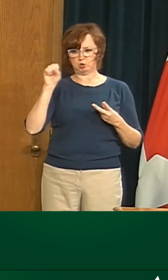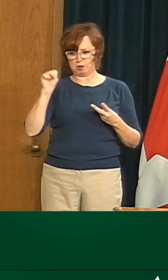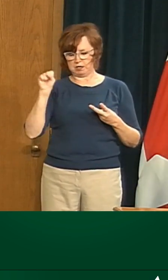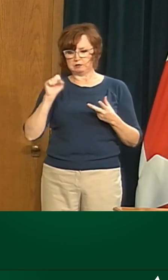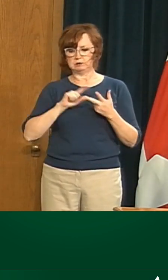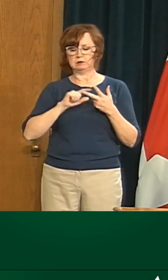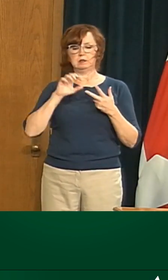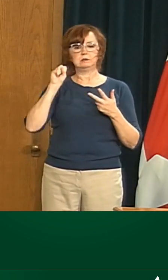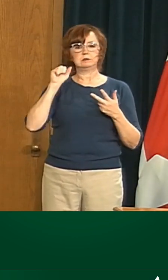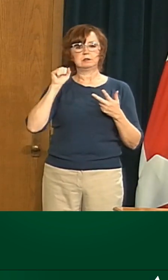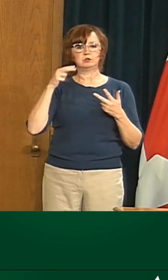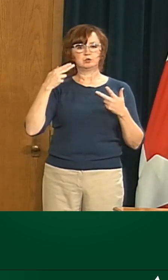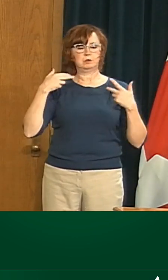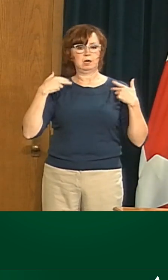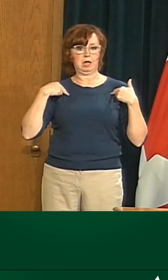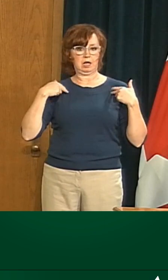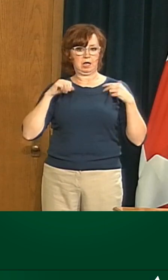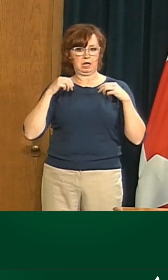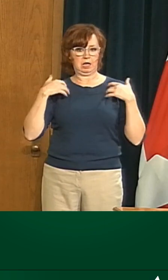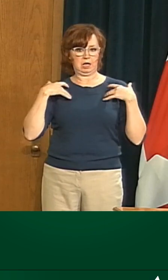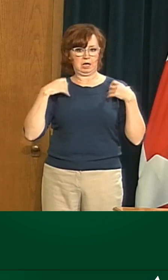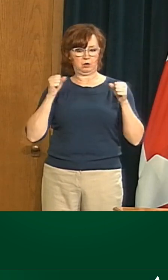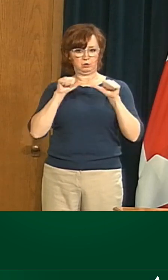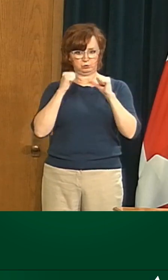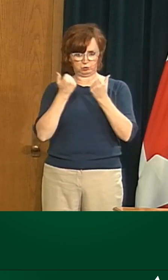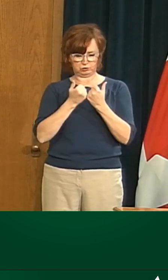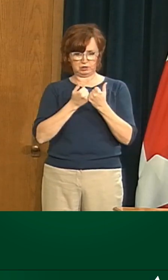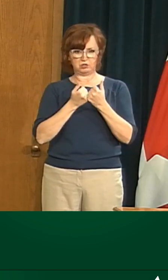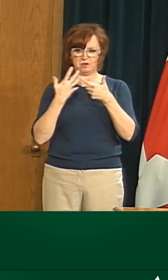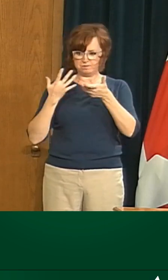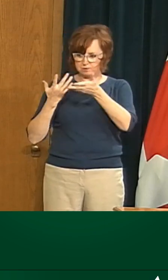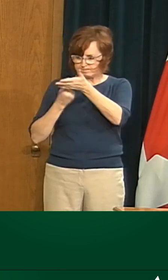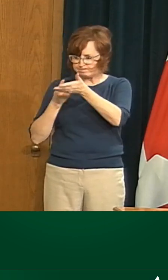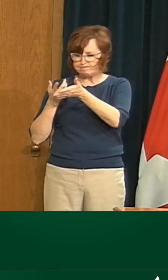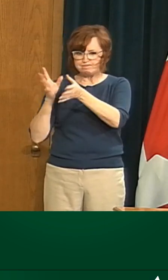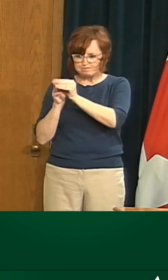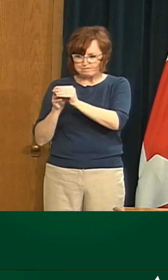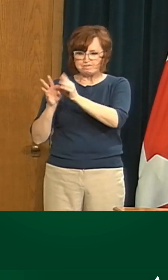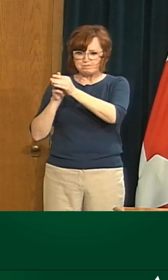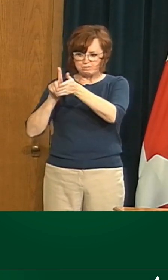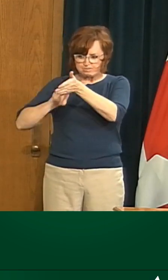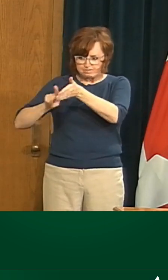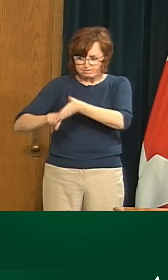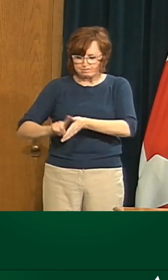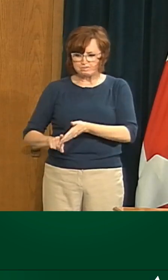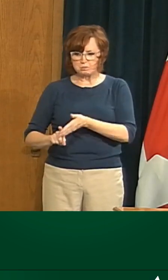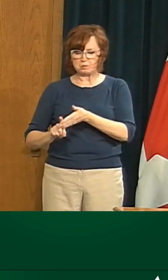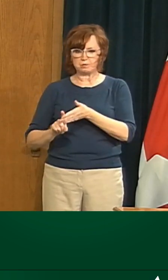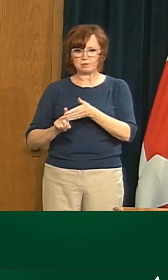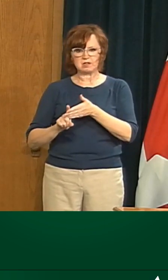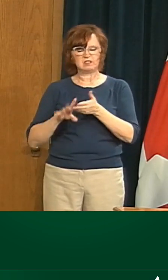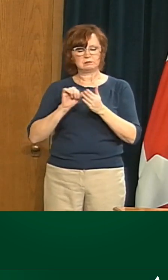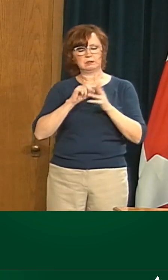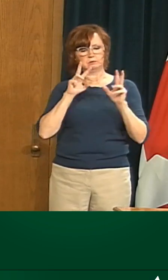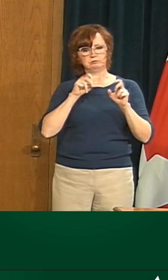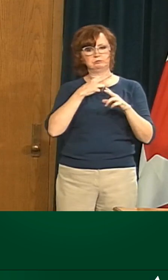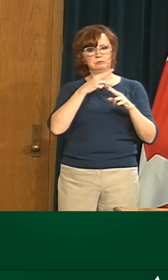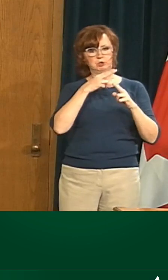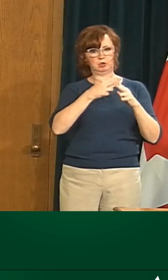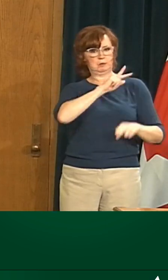1, the number of services are personal health services, if you will. These are also services